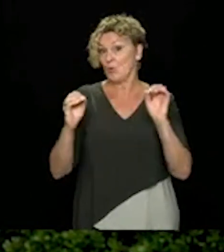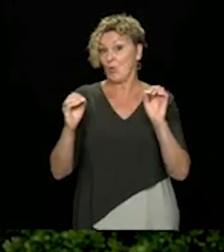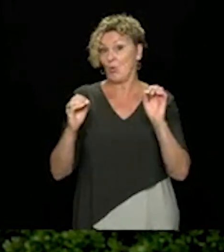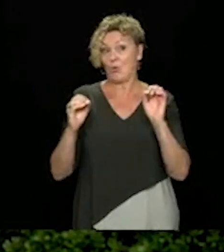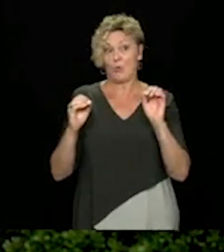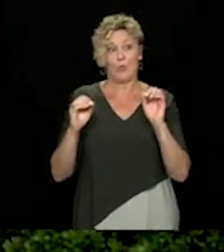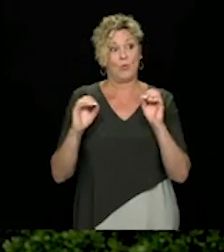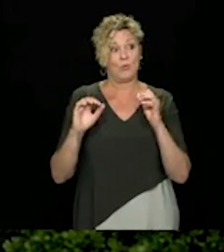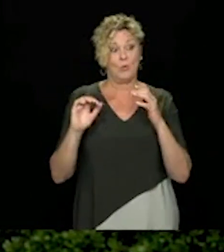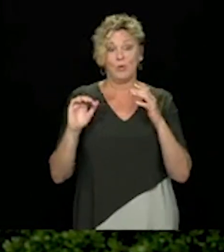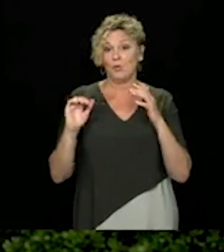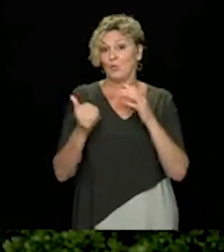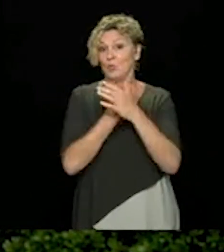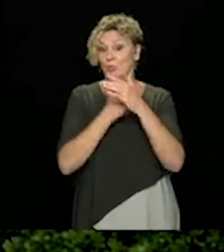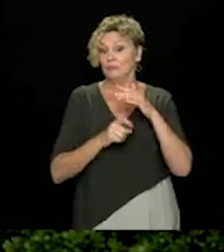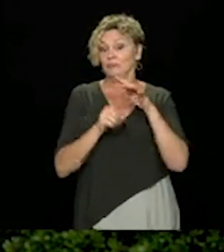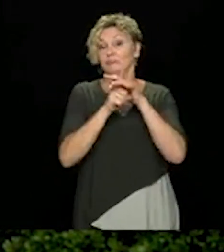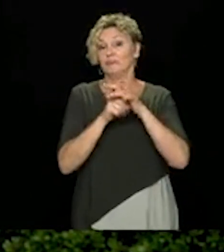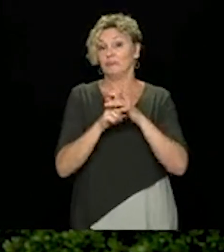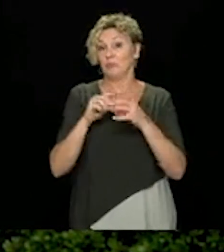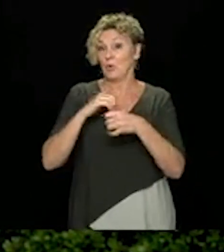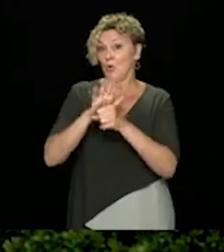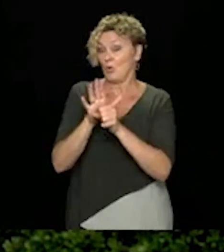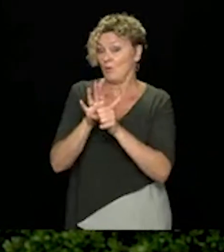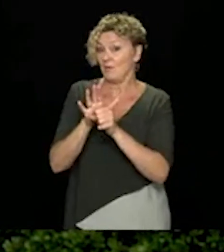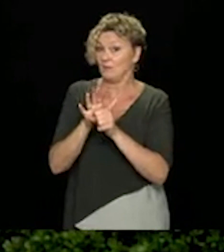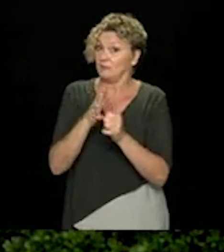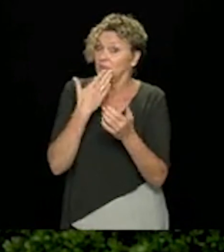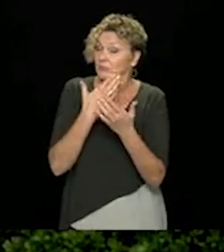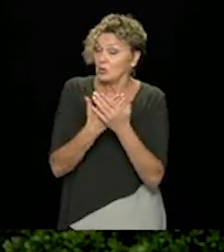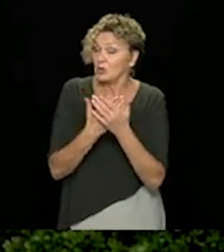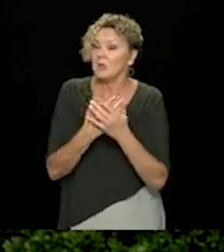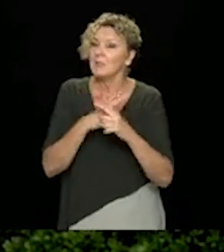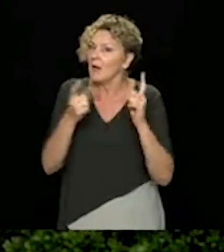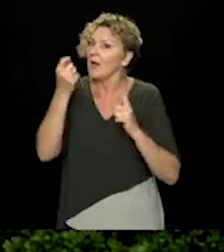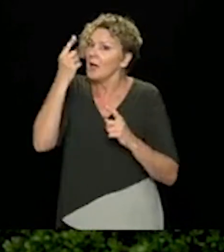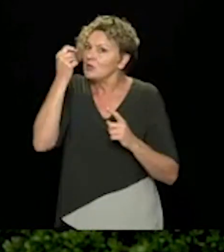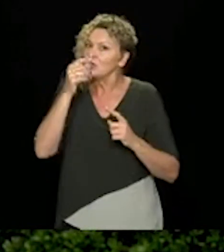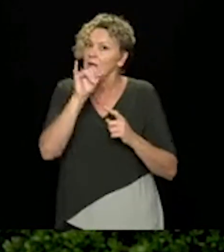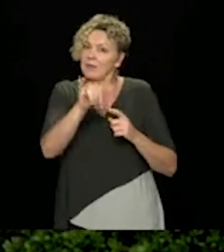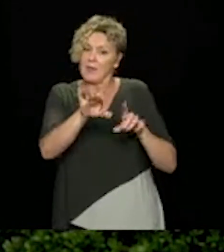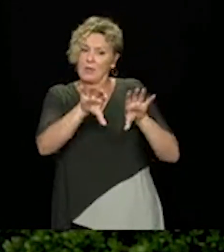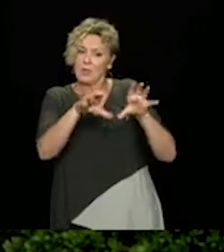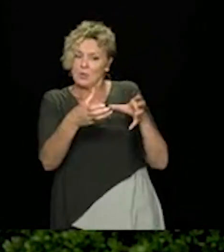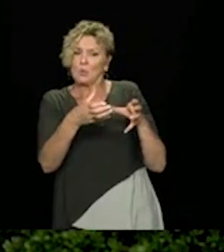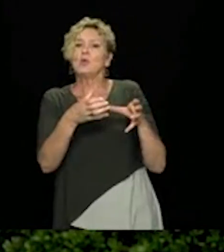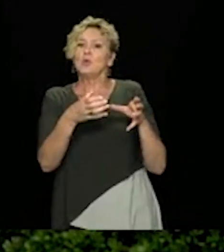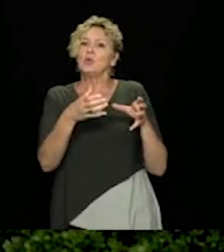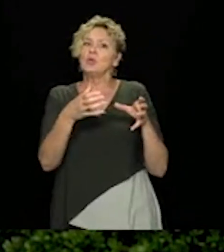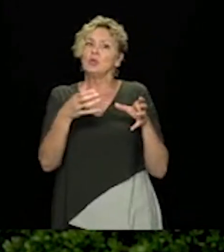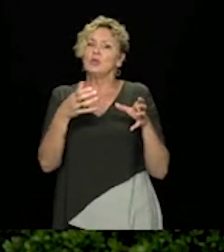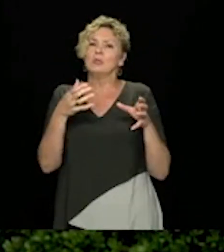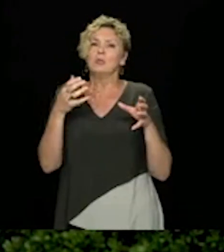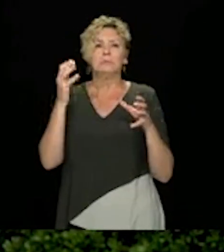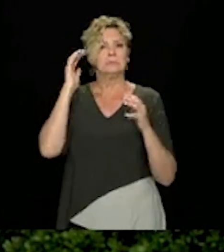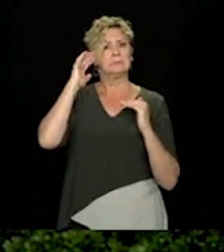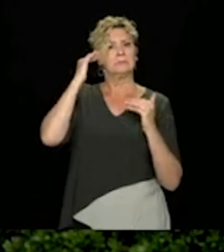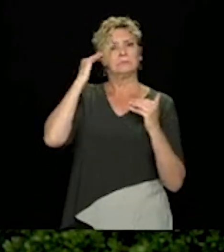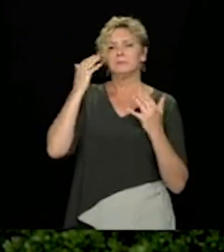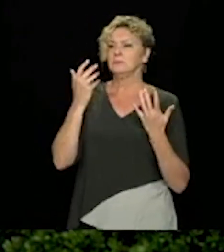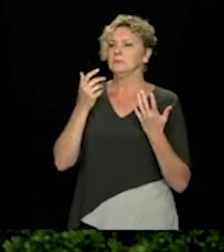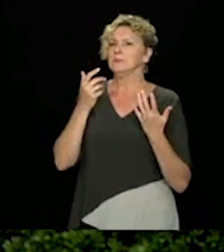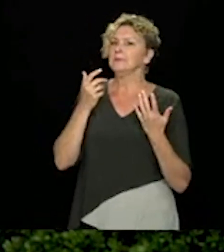give some comfort to the Chalmette. But I absolutely understand their anxiety. And that anxiety is not just with Indigenous peoples. There